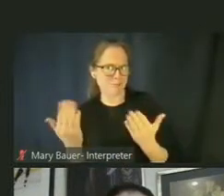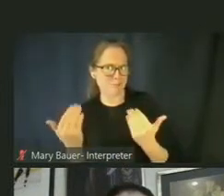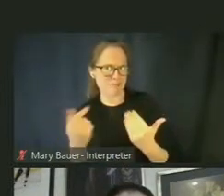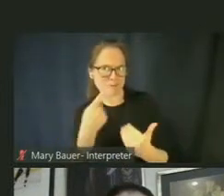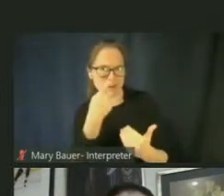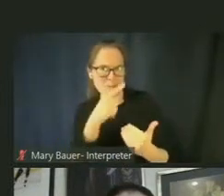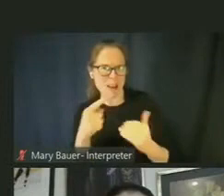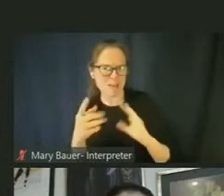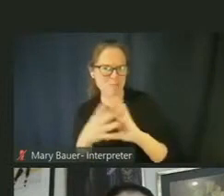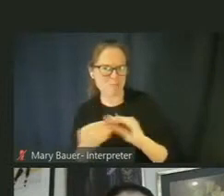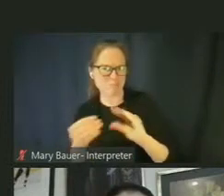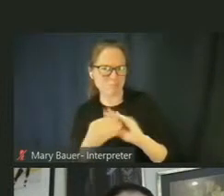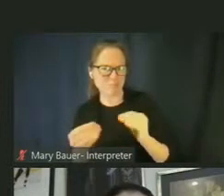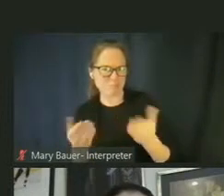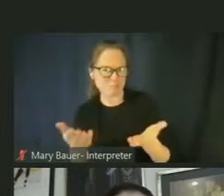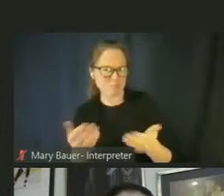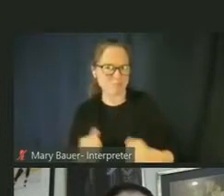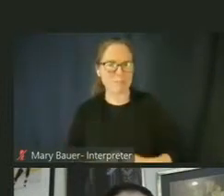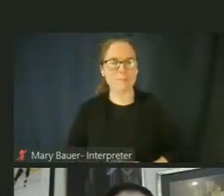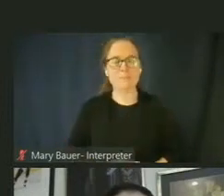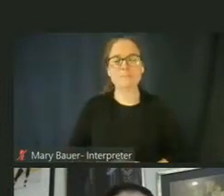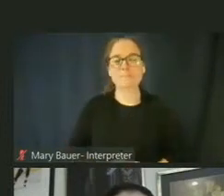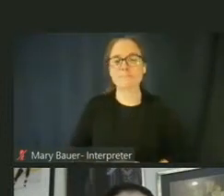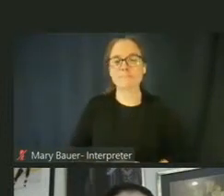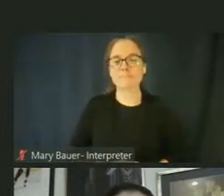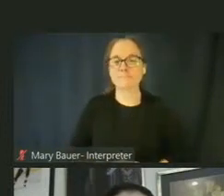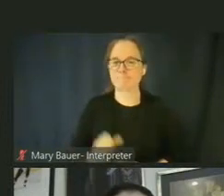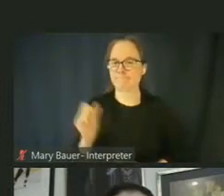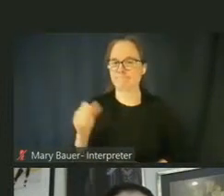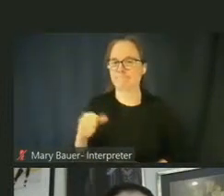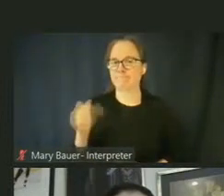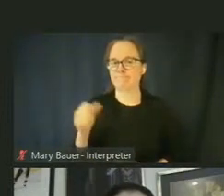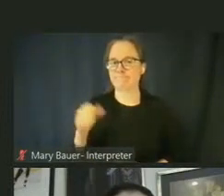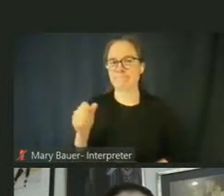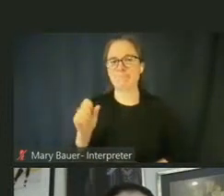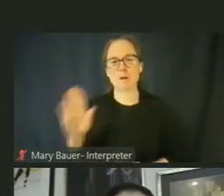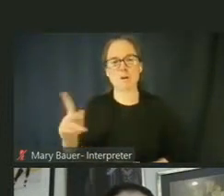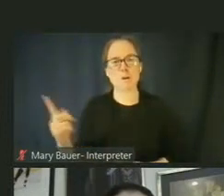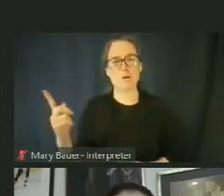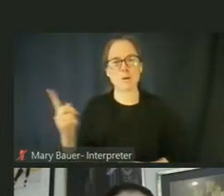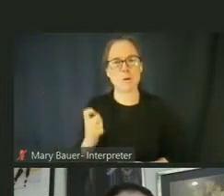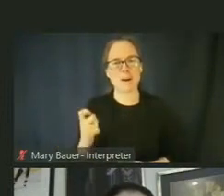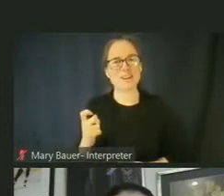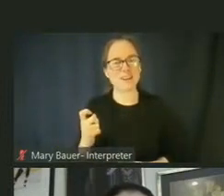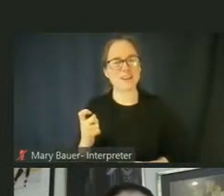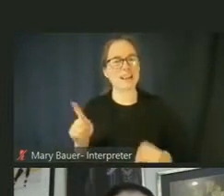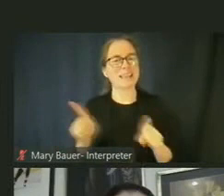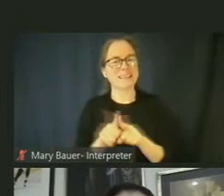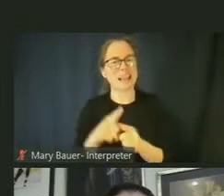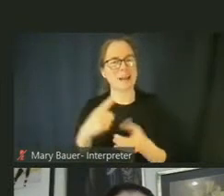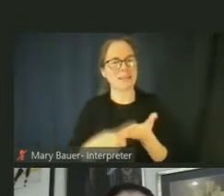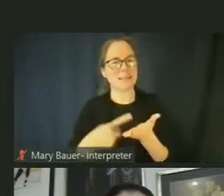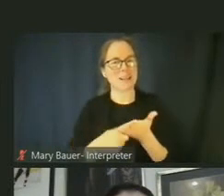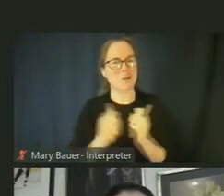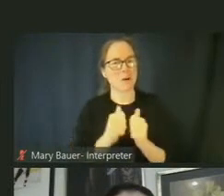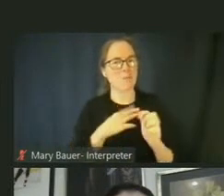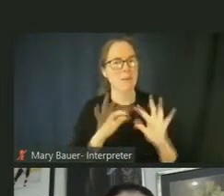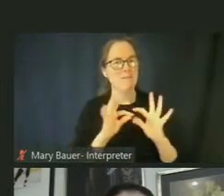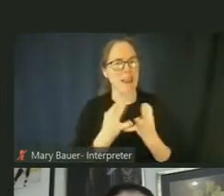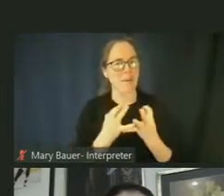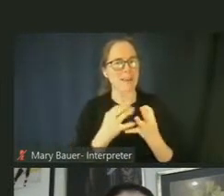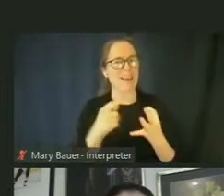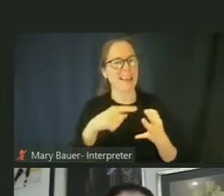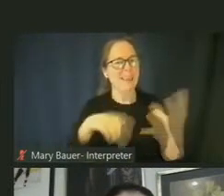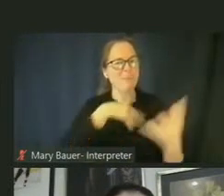the internet? Yeah, this question is reminding me of a question I've had with my family who are international. I was born and raised in